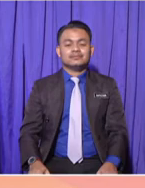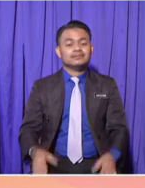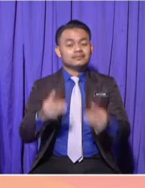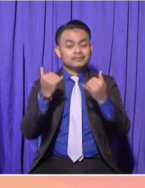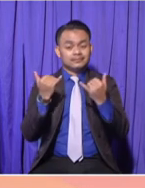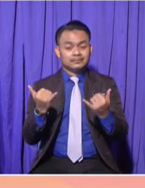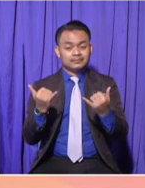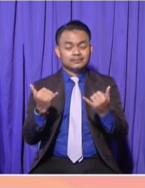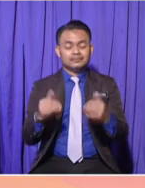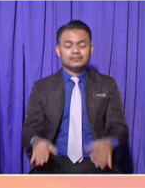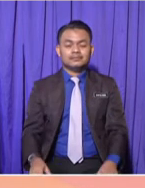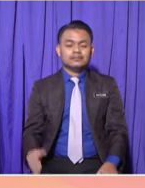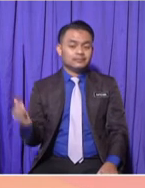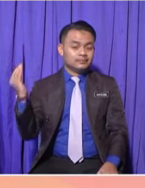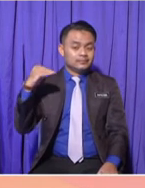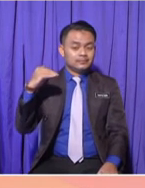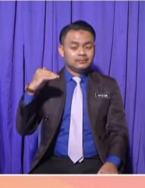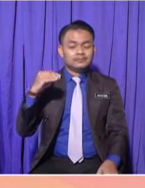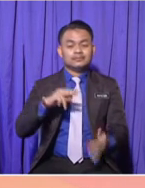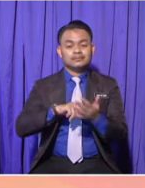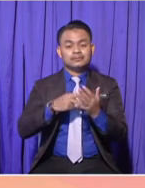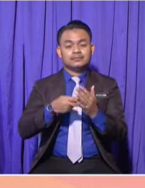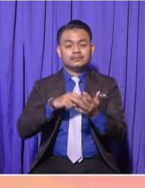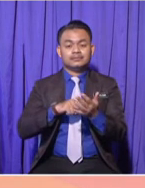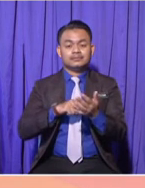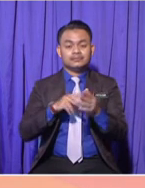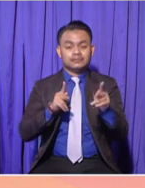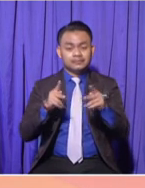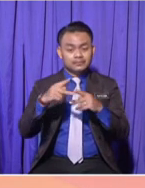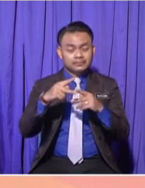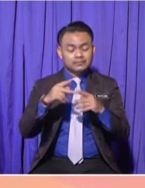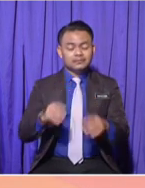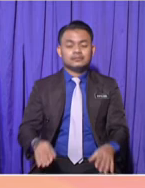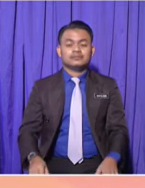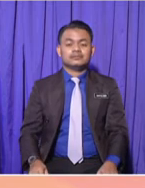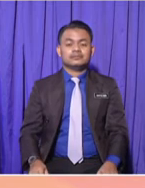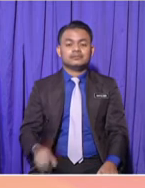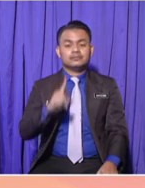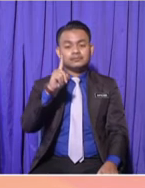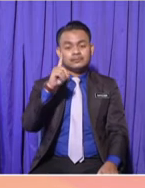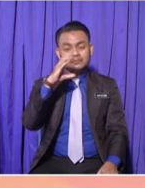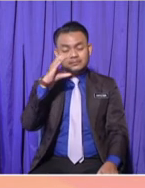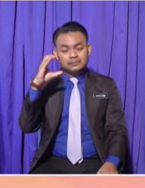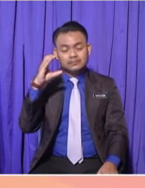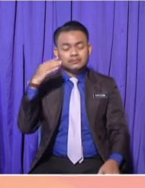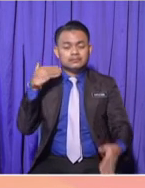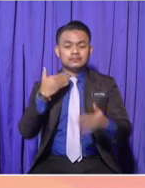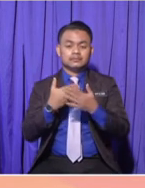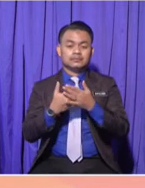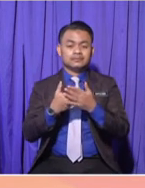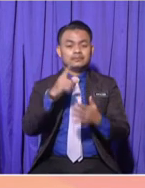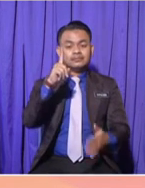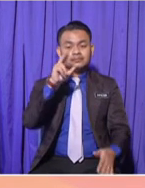Now, let's count these blocks of hundreds up to